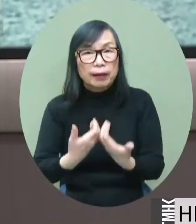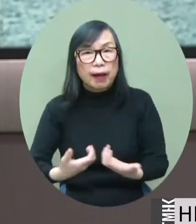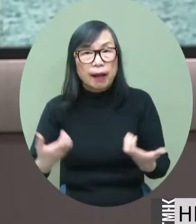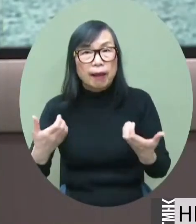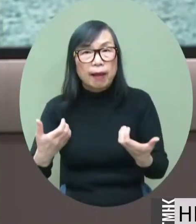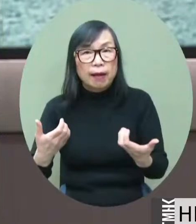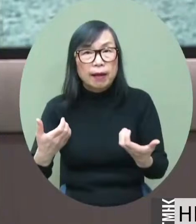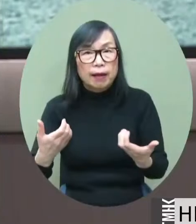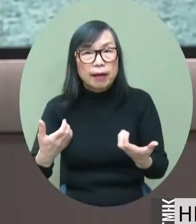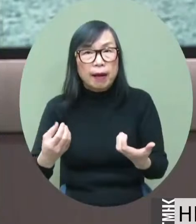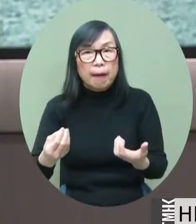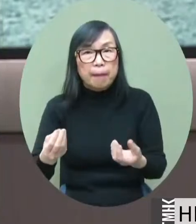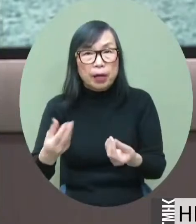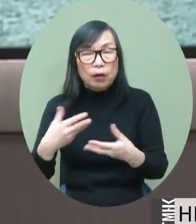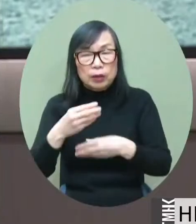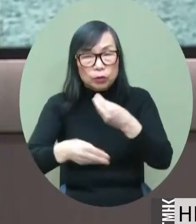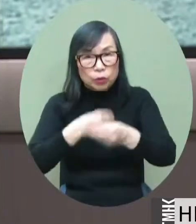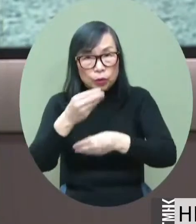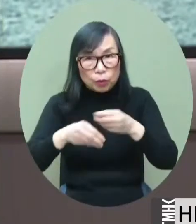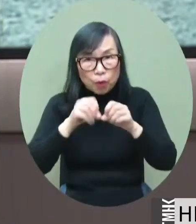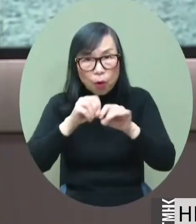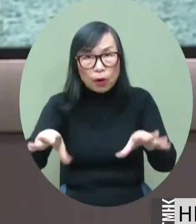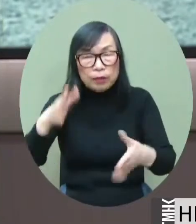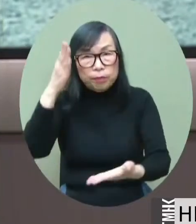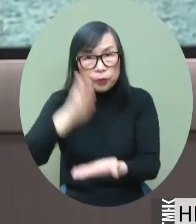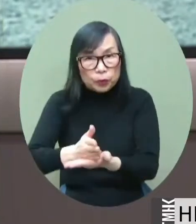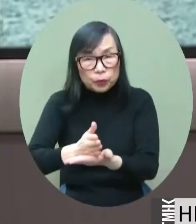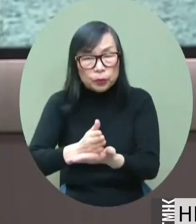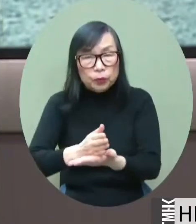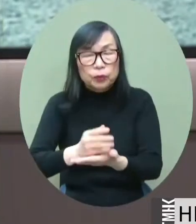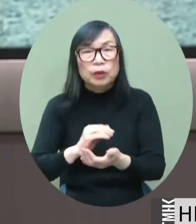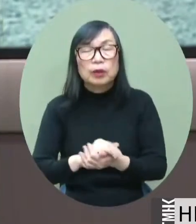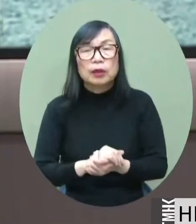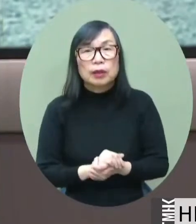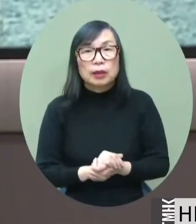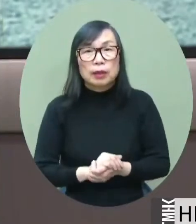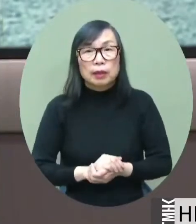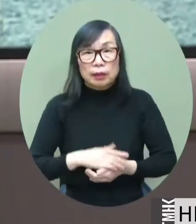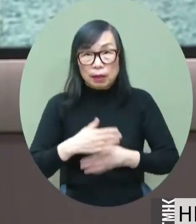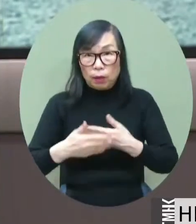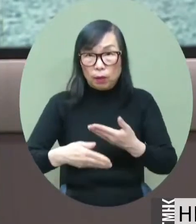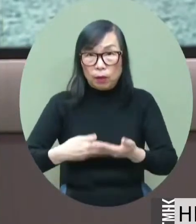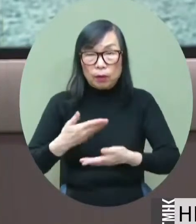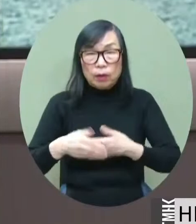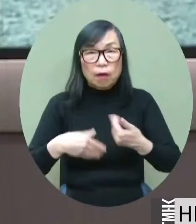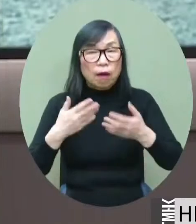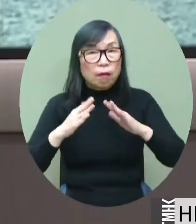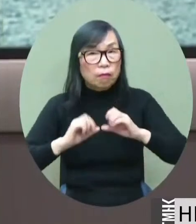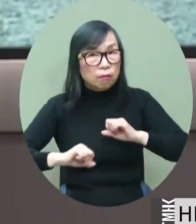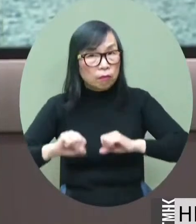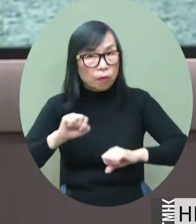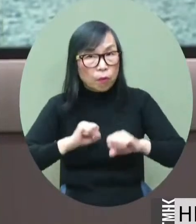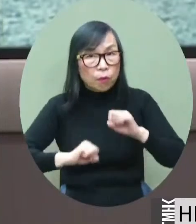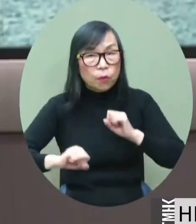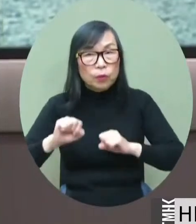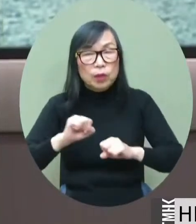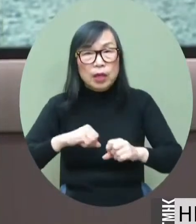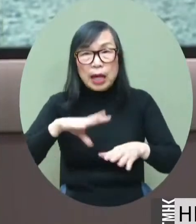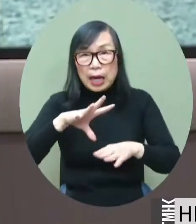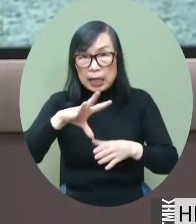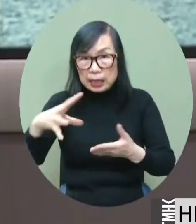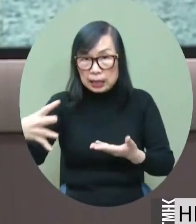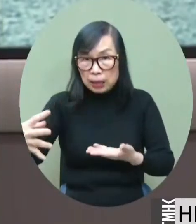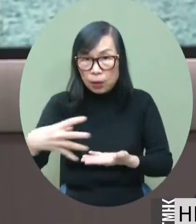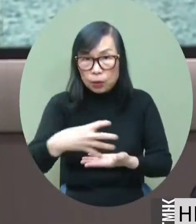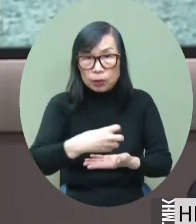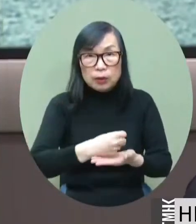community. And also through this exercise, we hope that we can collect more data on the actual situation of infection currently